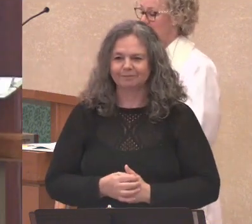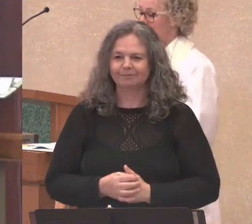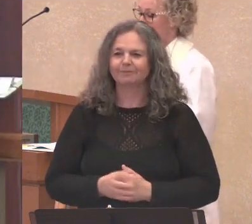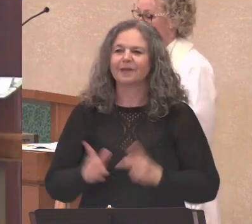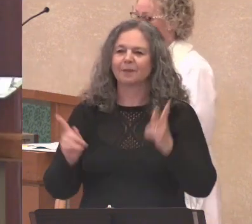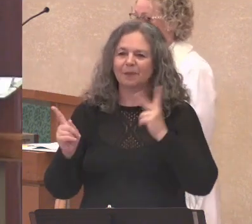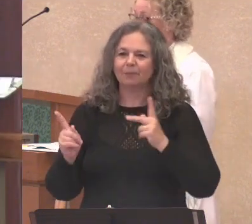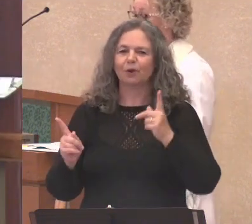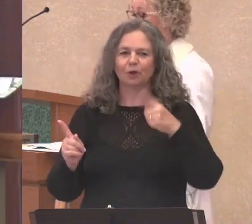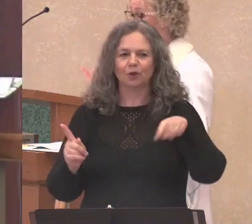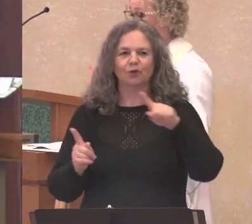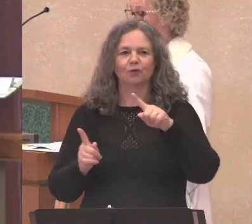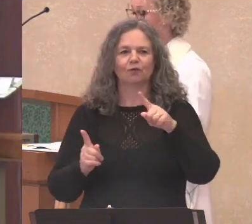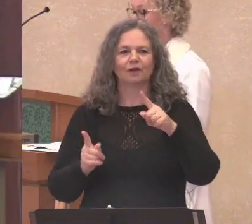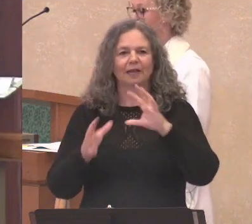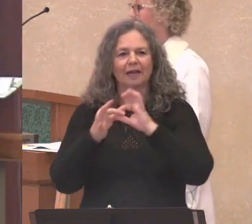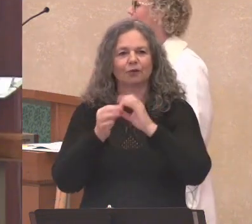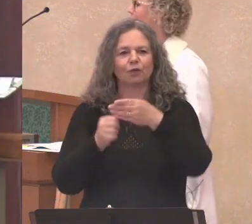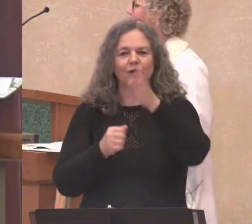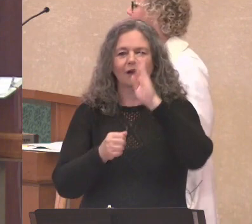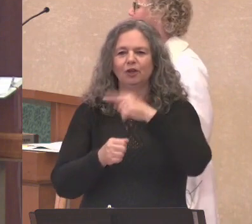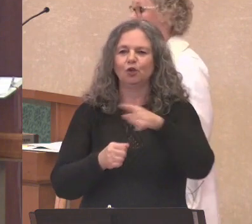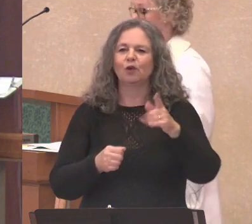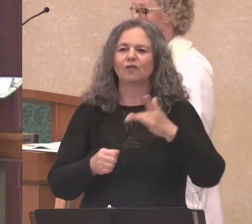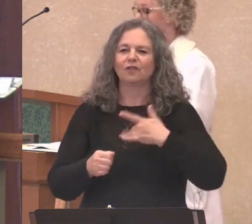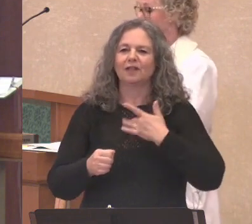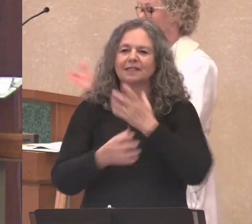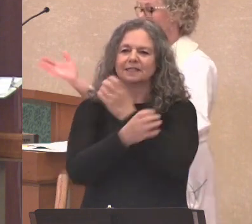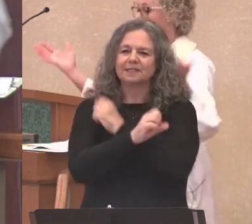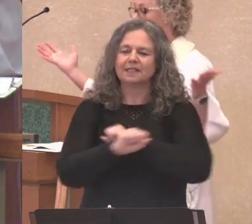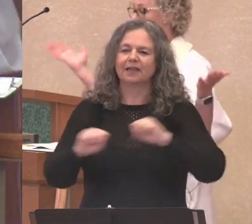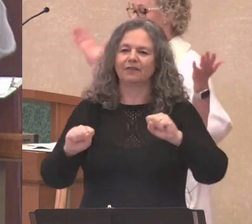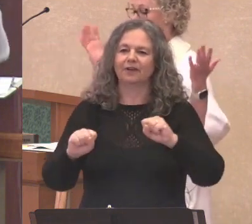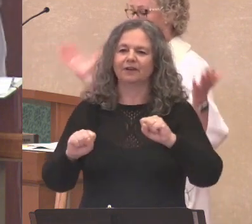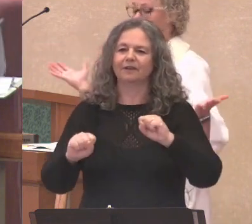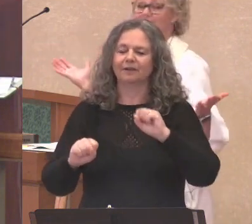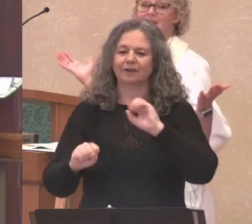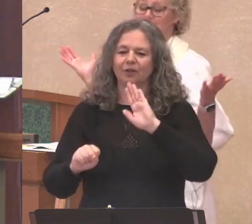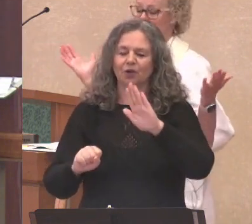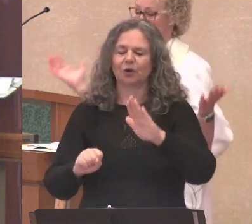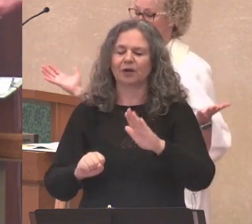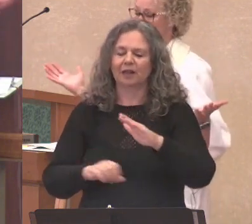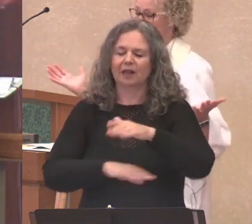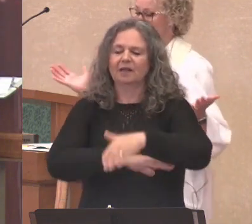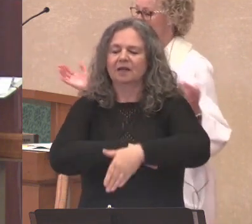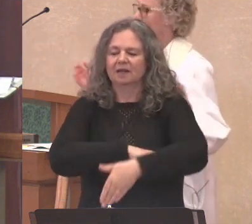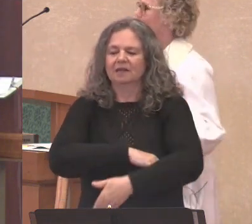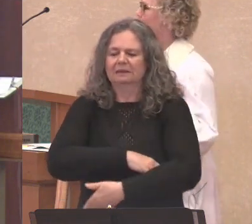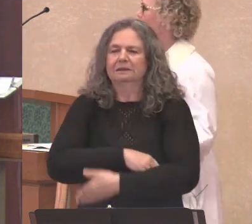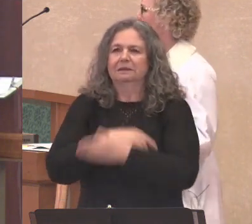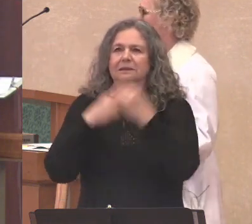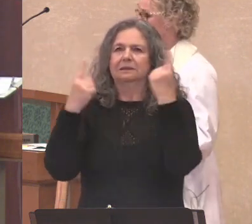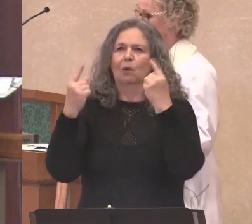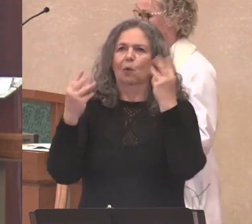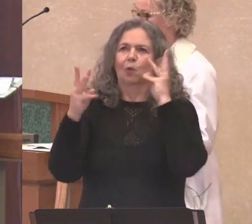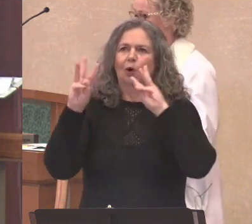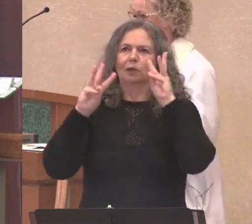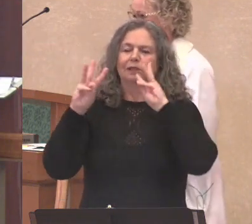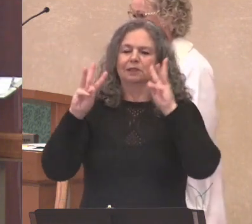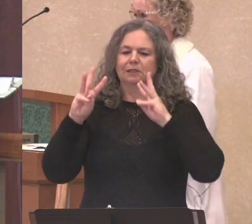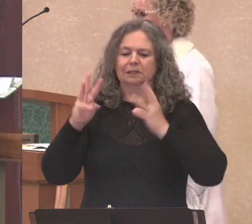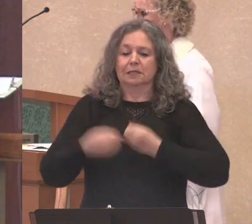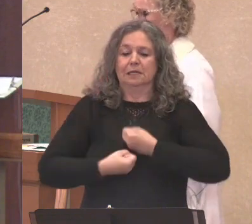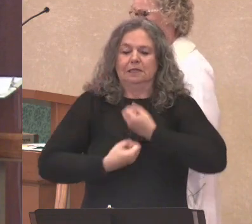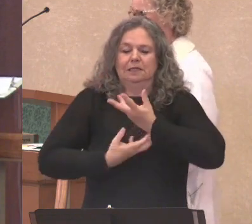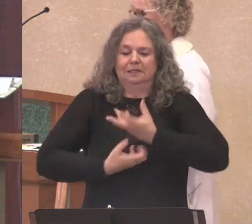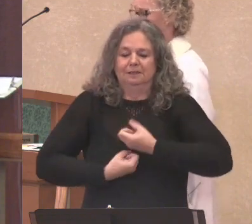People of God, you too can feel completely safe to pour out your late-night ramblings, your most difficult